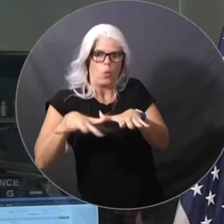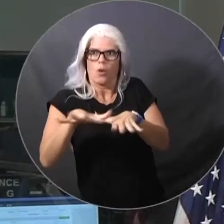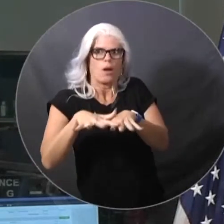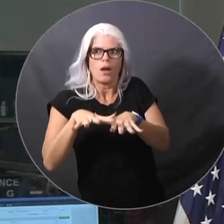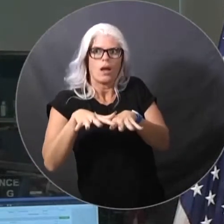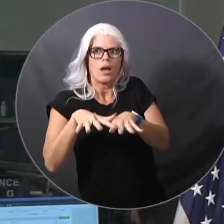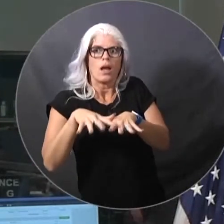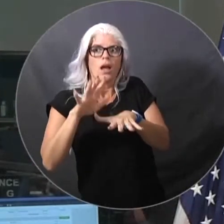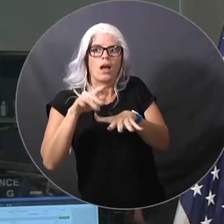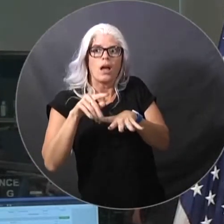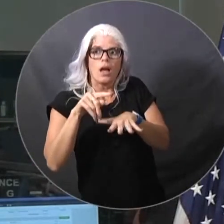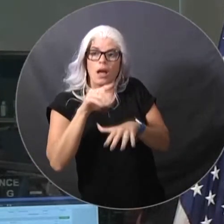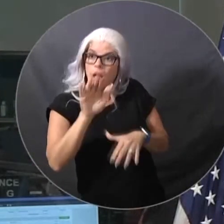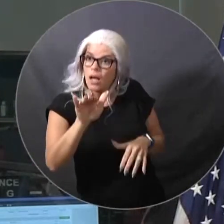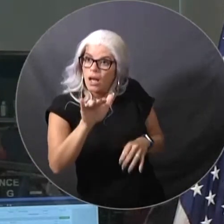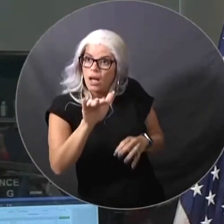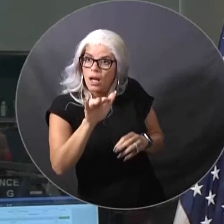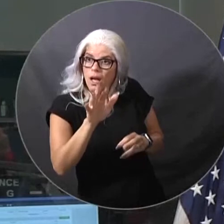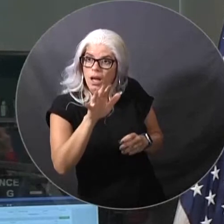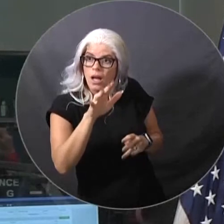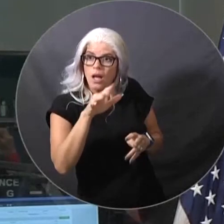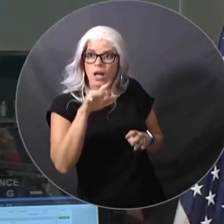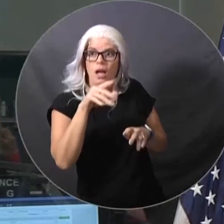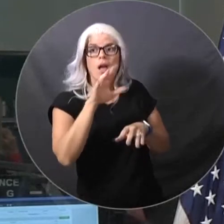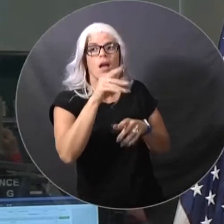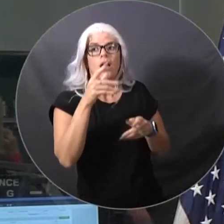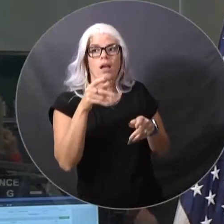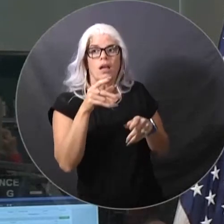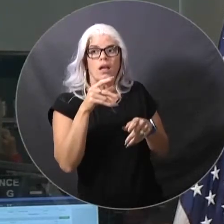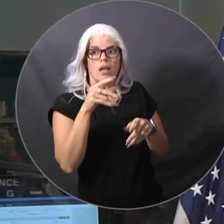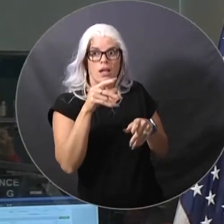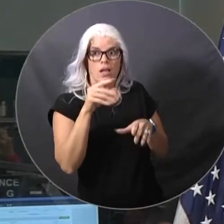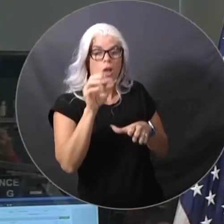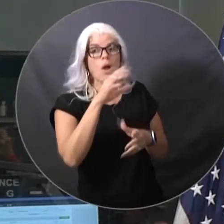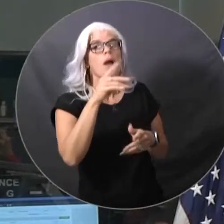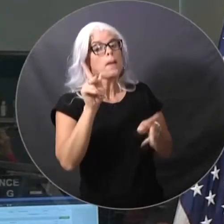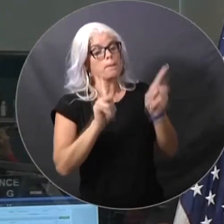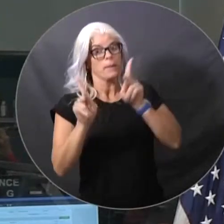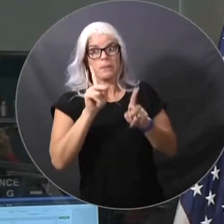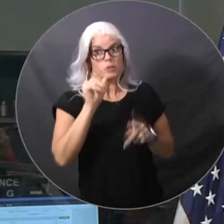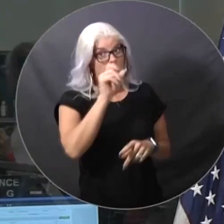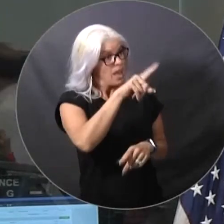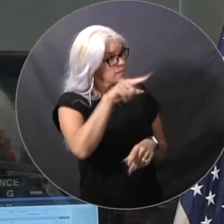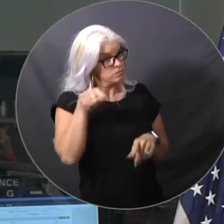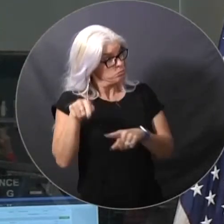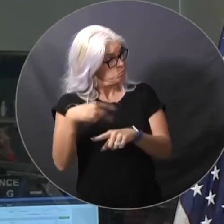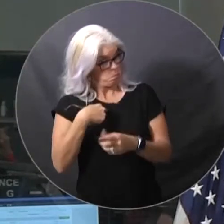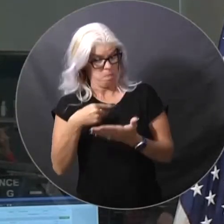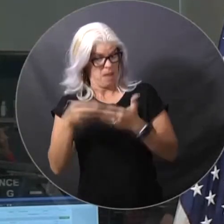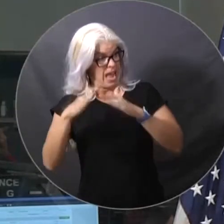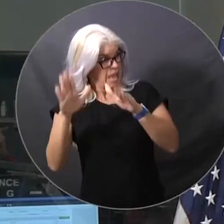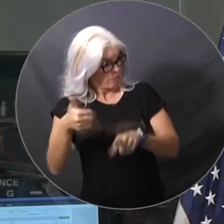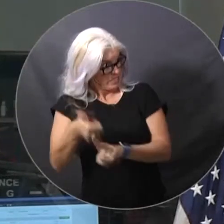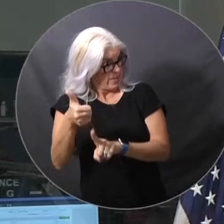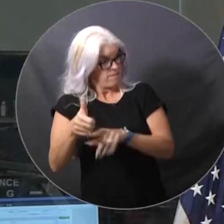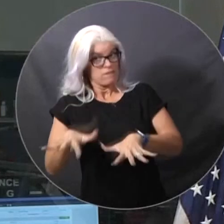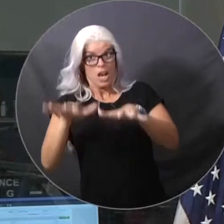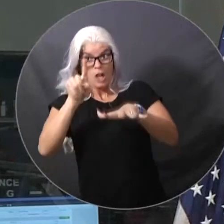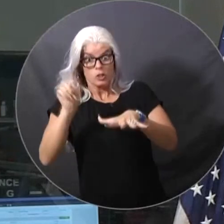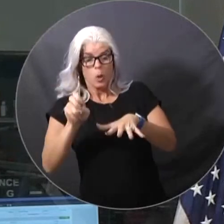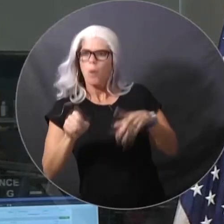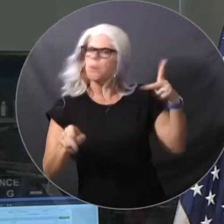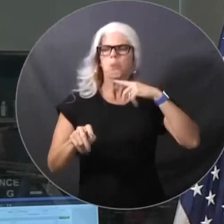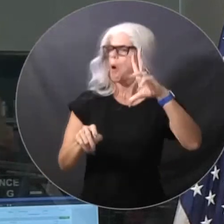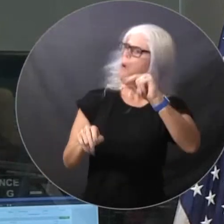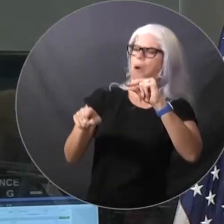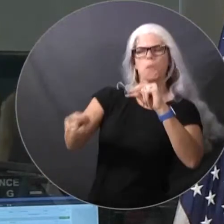zone. Well, they're not going to get the flood insurance. And I totally understand why people don't do that. But just because you're not in a quote flood zone does not mean